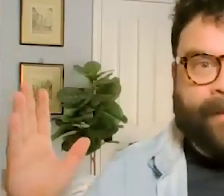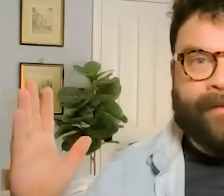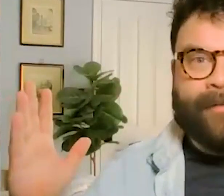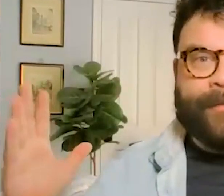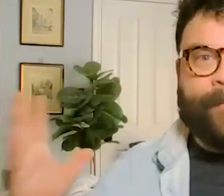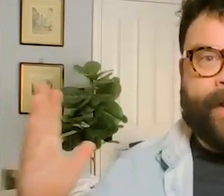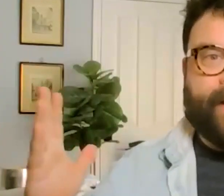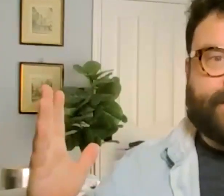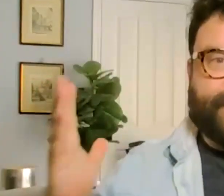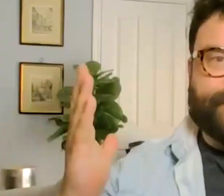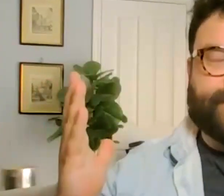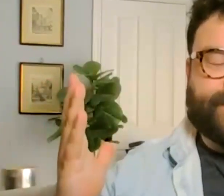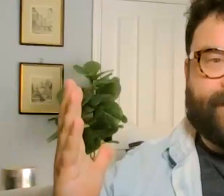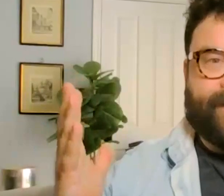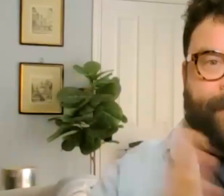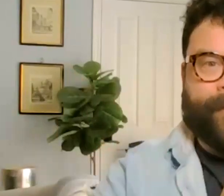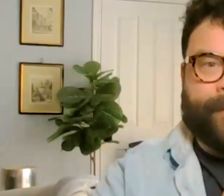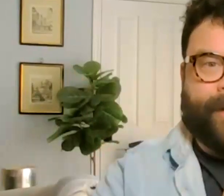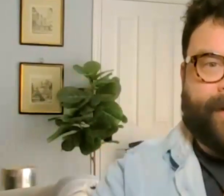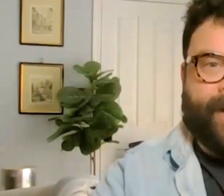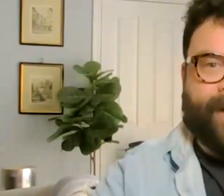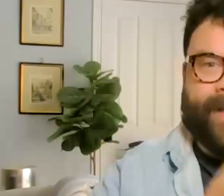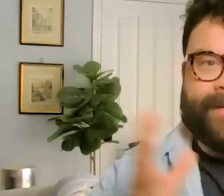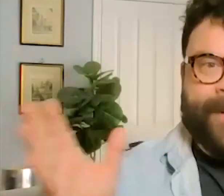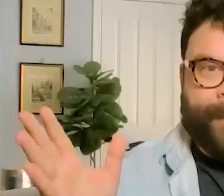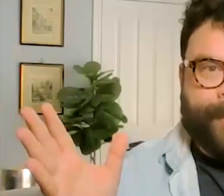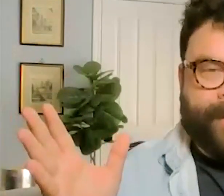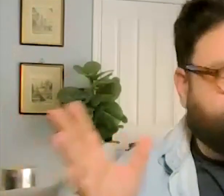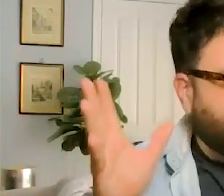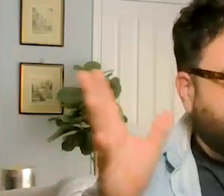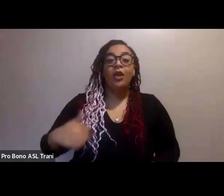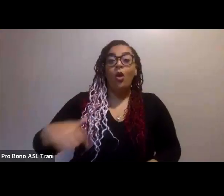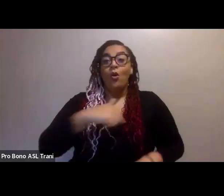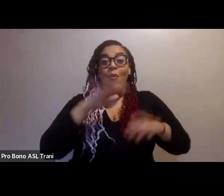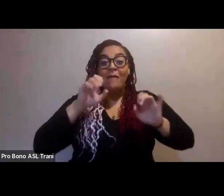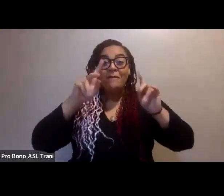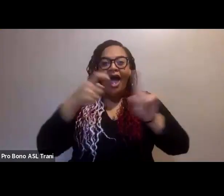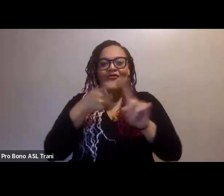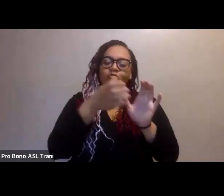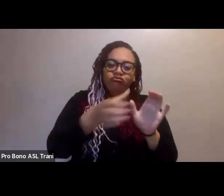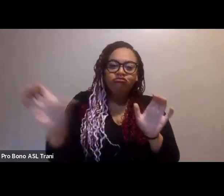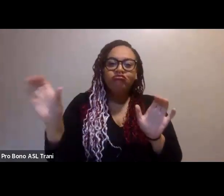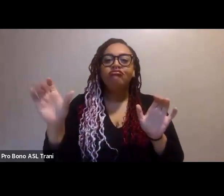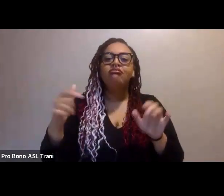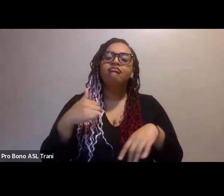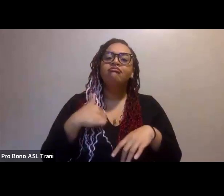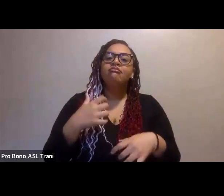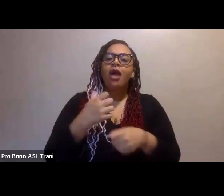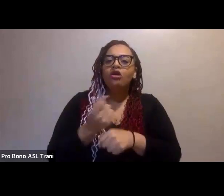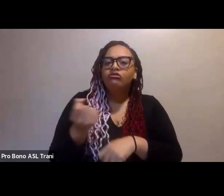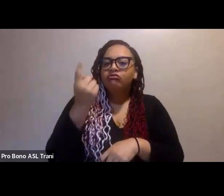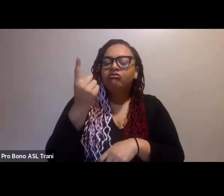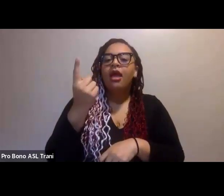We're back from our breakout sessions. I hope everyone got to know their group members a little bit better. I